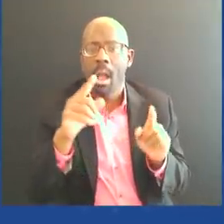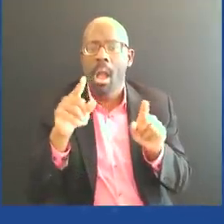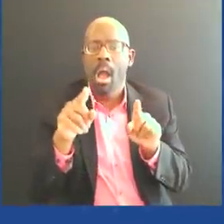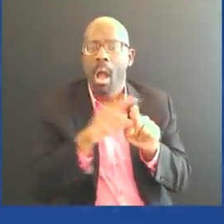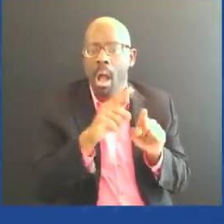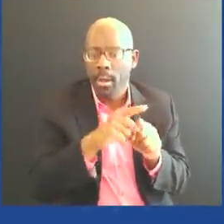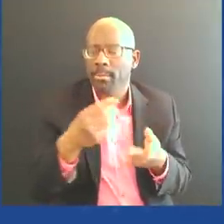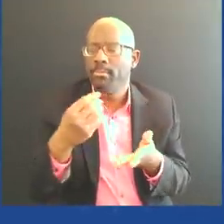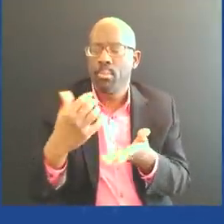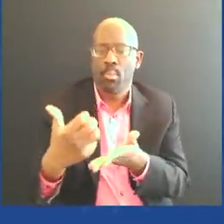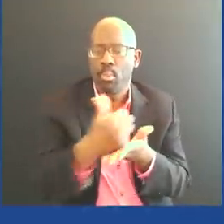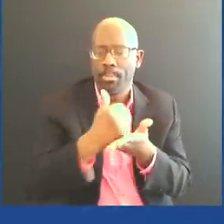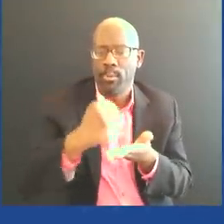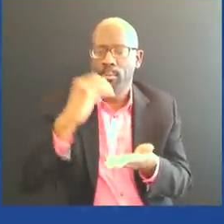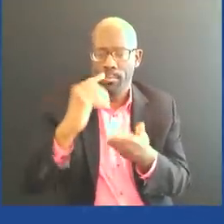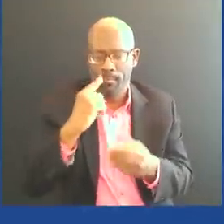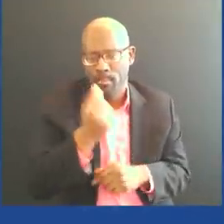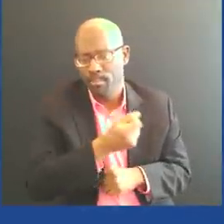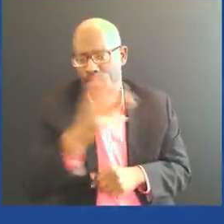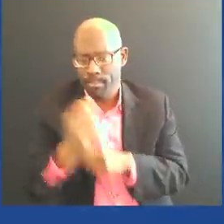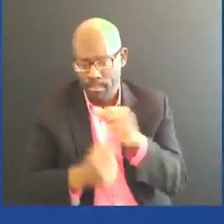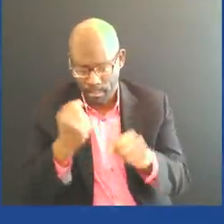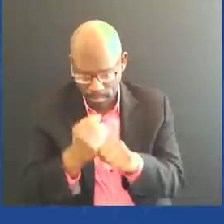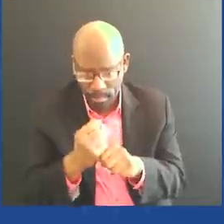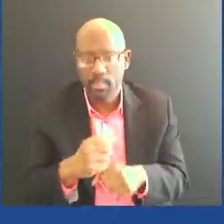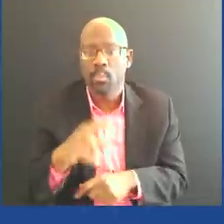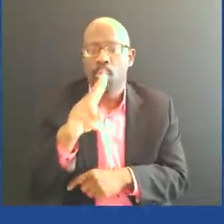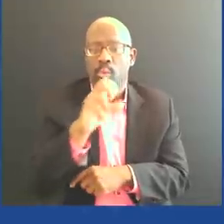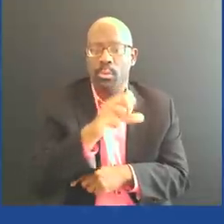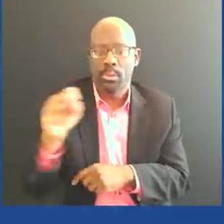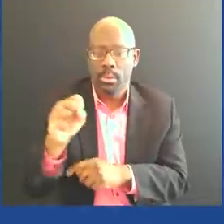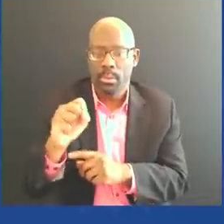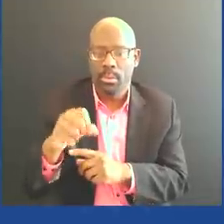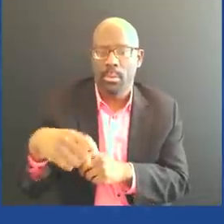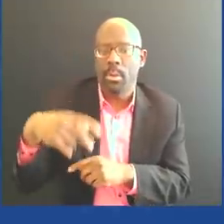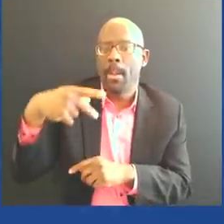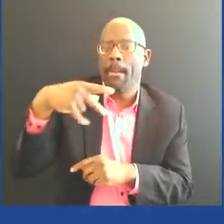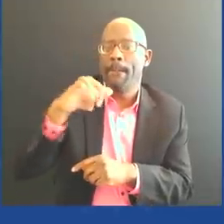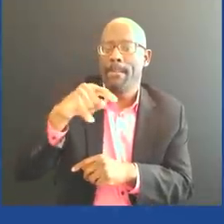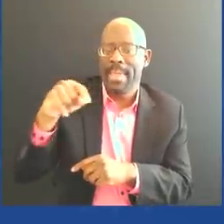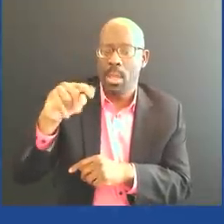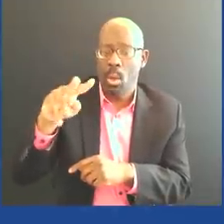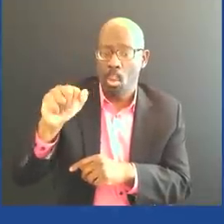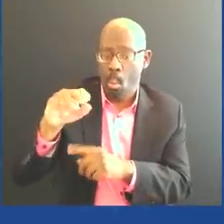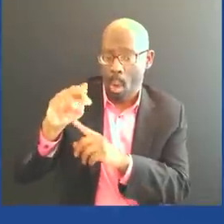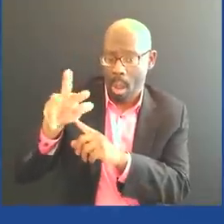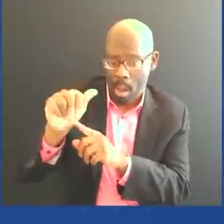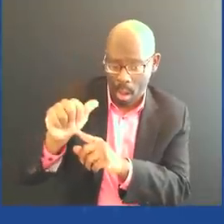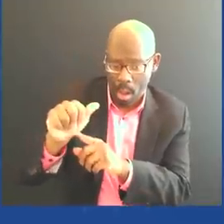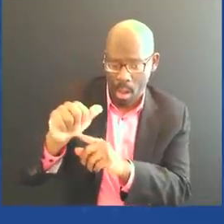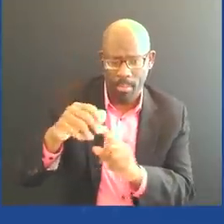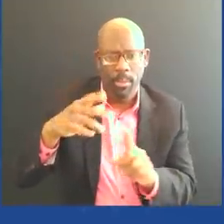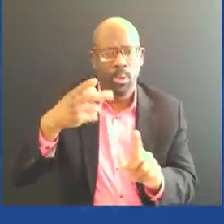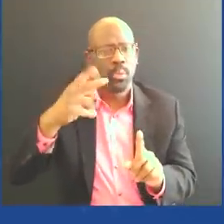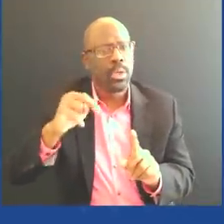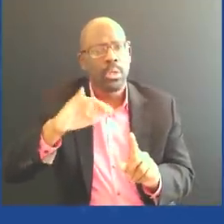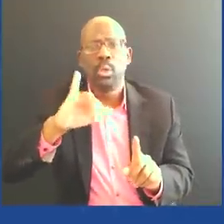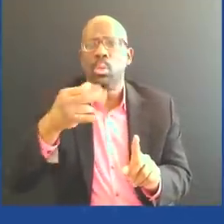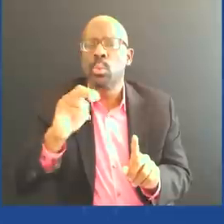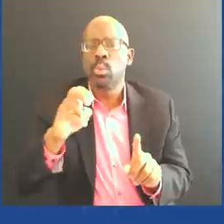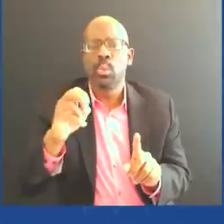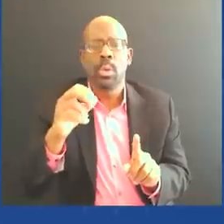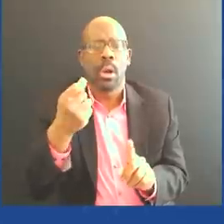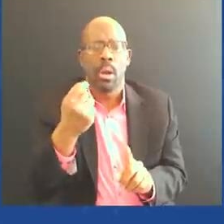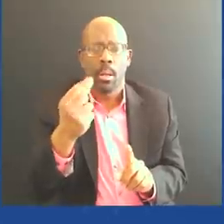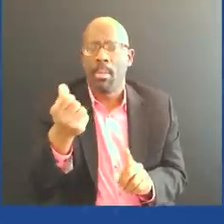Piscataqua, a screw steamer, was launched on 11 June 1866 by Portsmouth Navy Yard. She was commissioned on 21 October